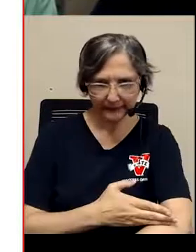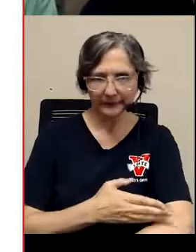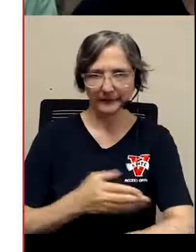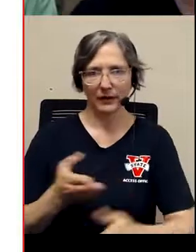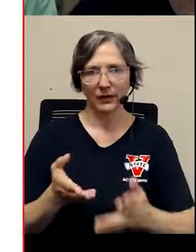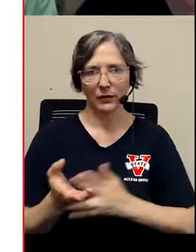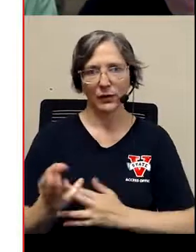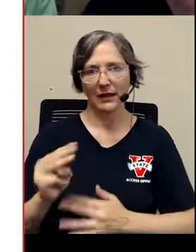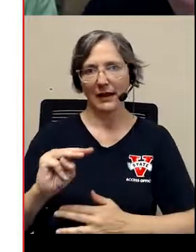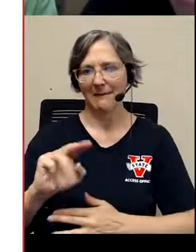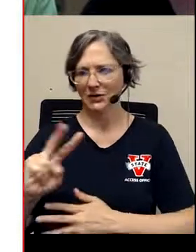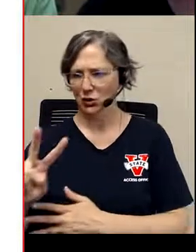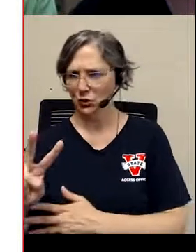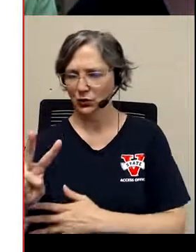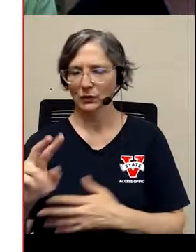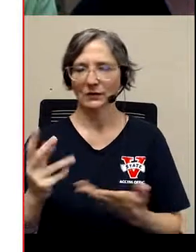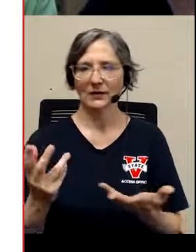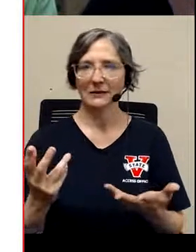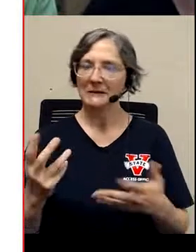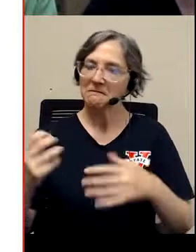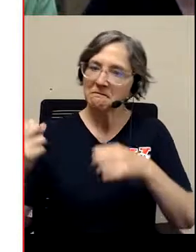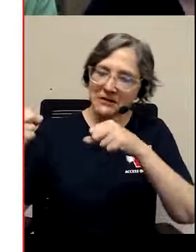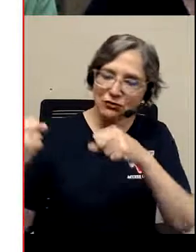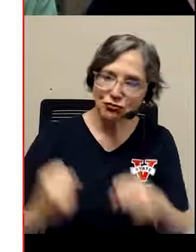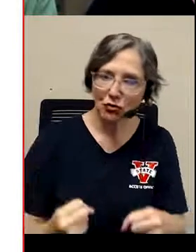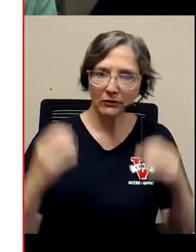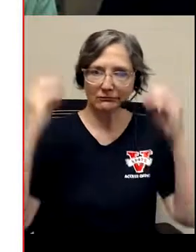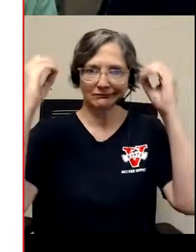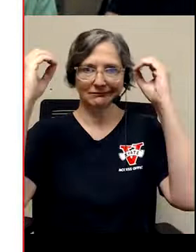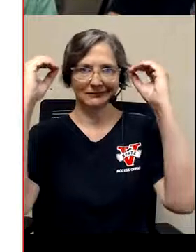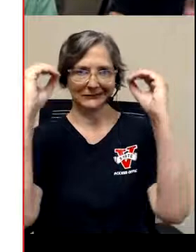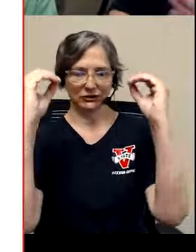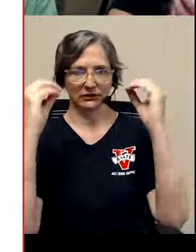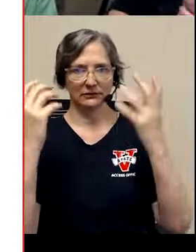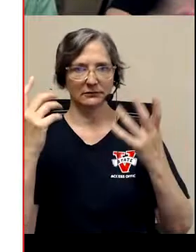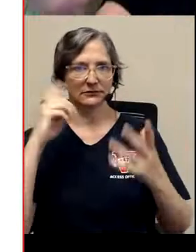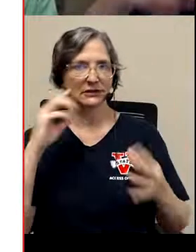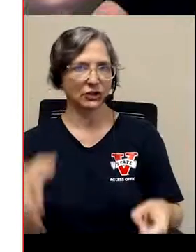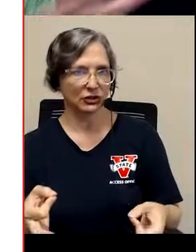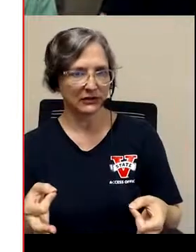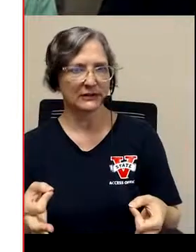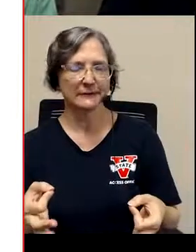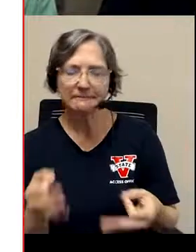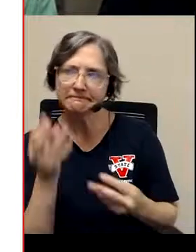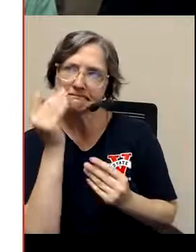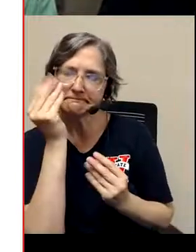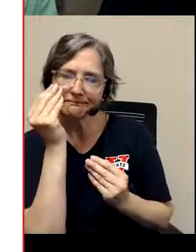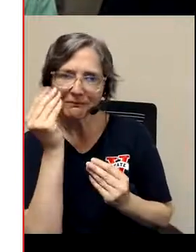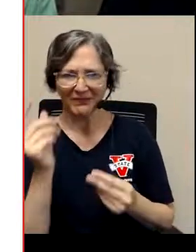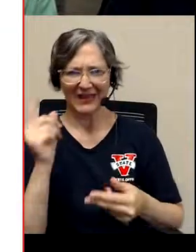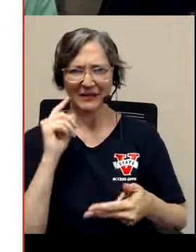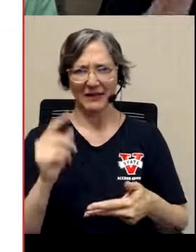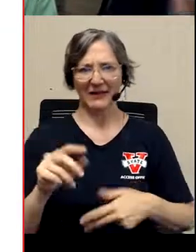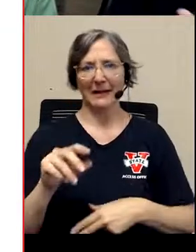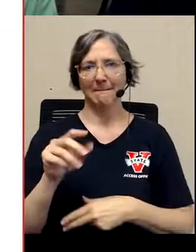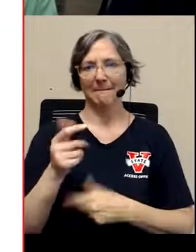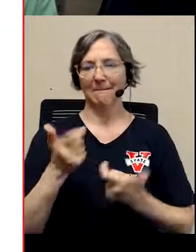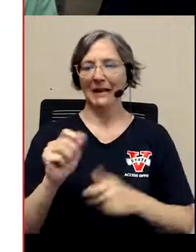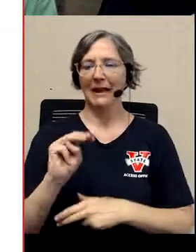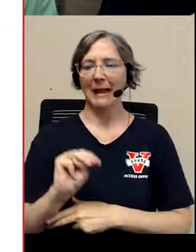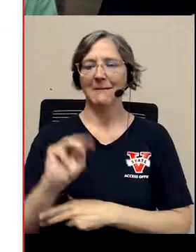to make strong instructional decisions, okay? And when we think about this big M2, we're actually talking